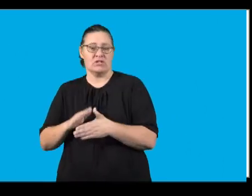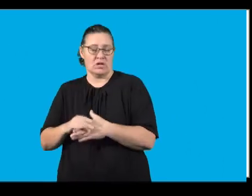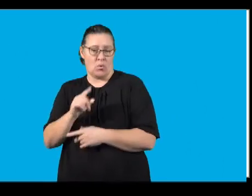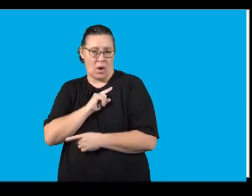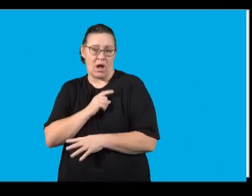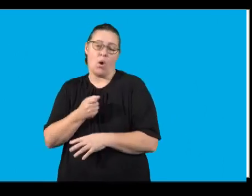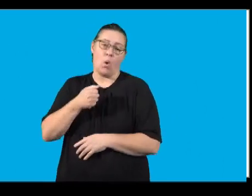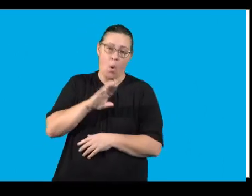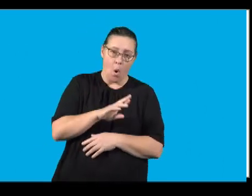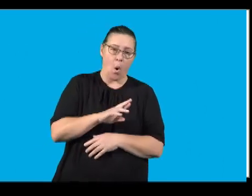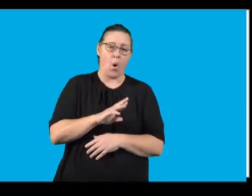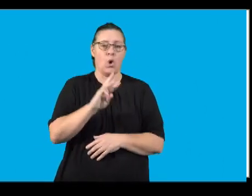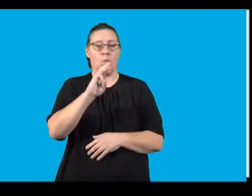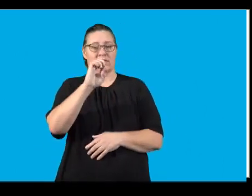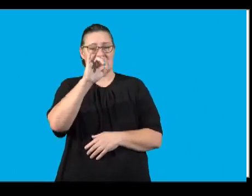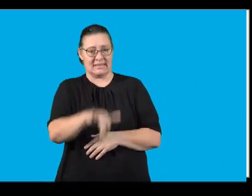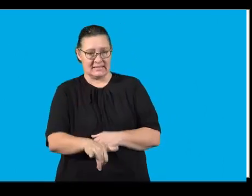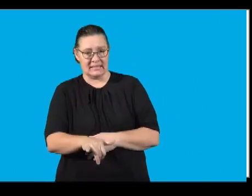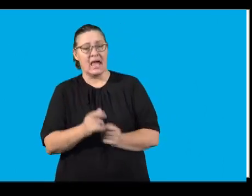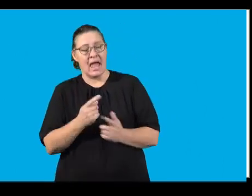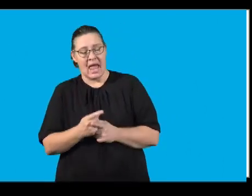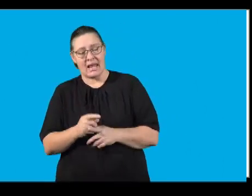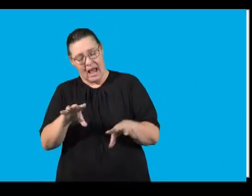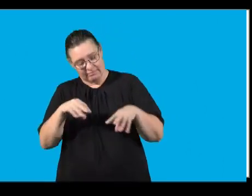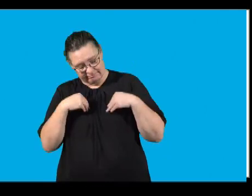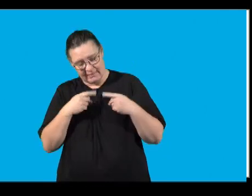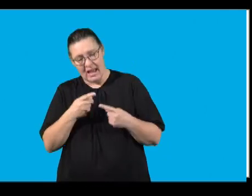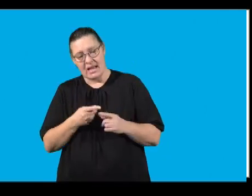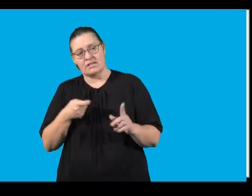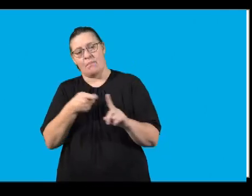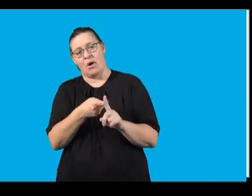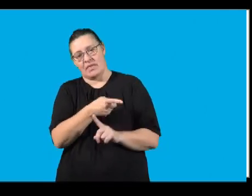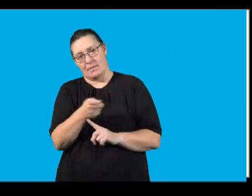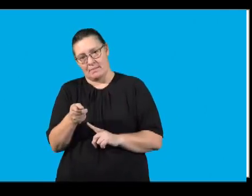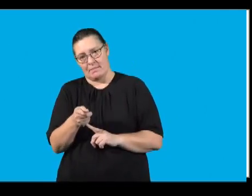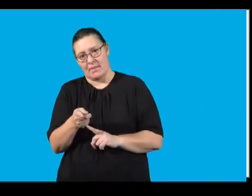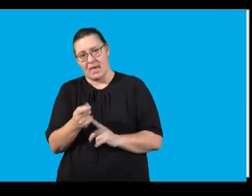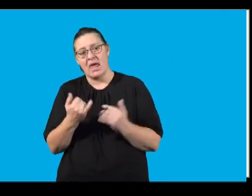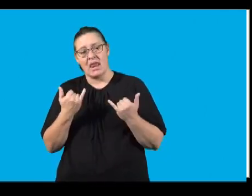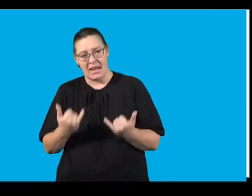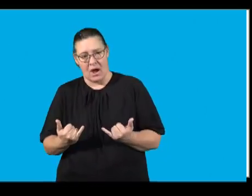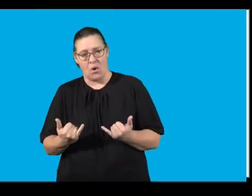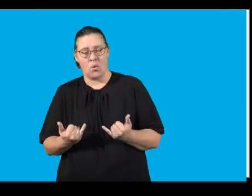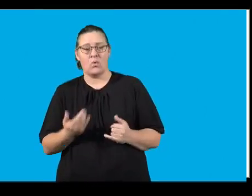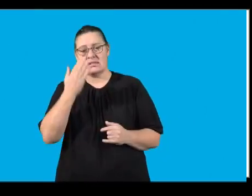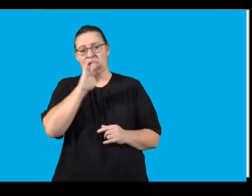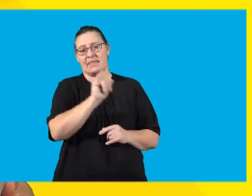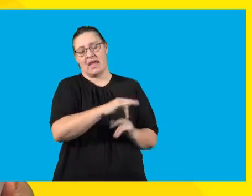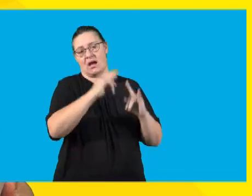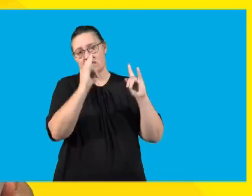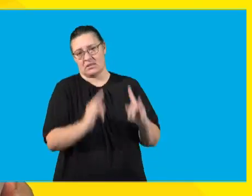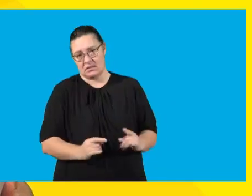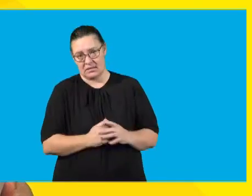he's witty and admitting that he's bothering them and he'll be now be staying at their castle. All